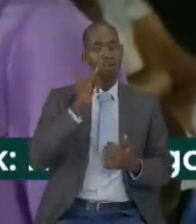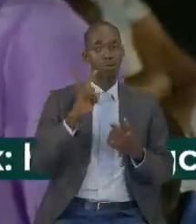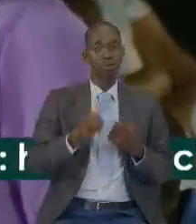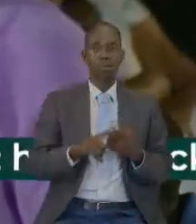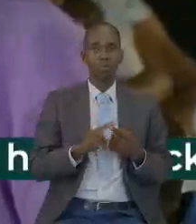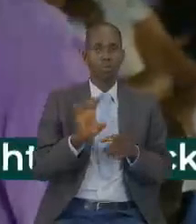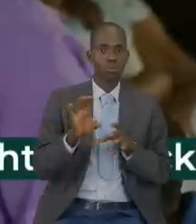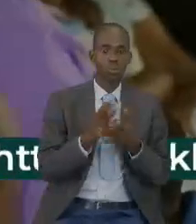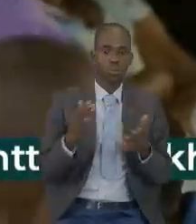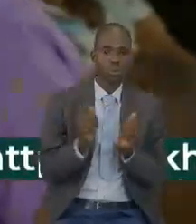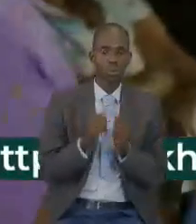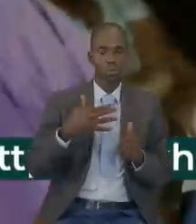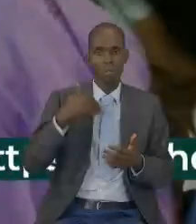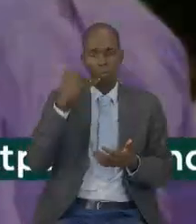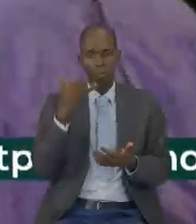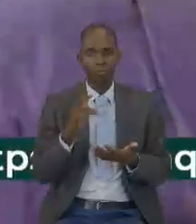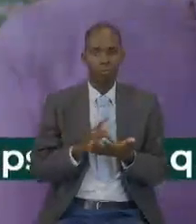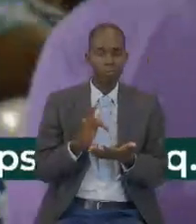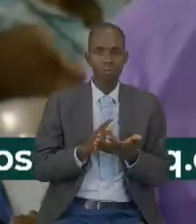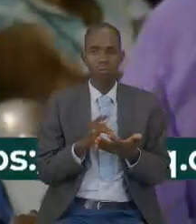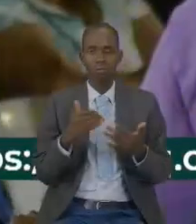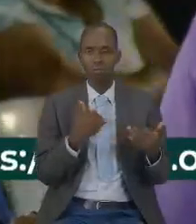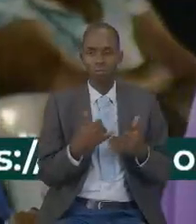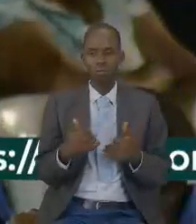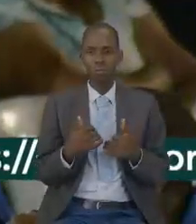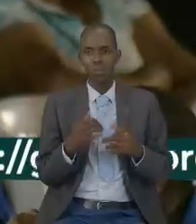it. If you miss it, it's not the best for you.